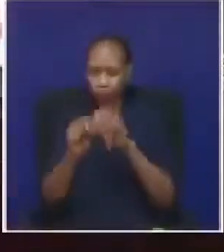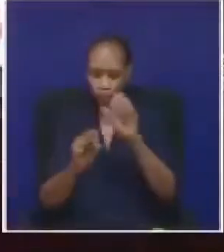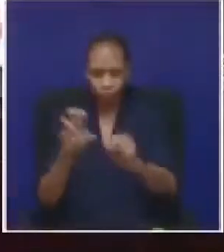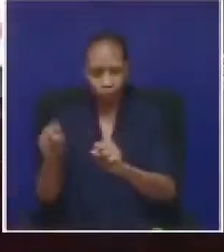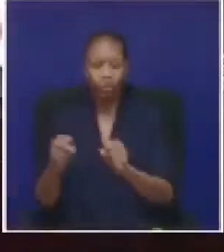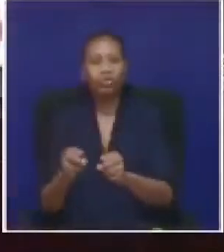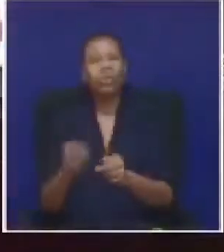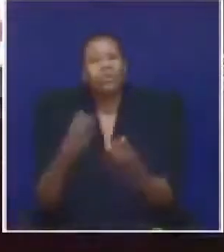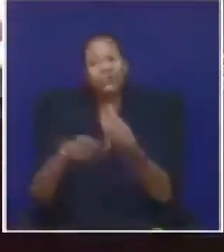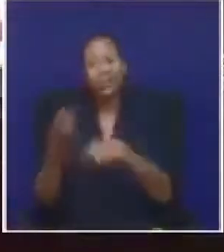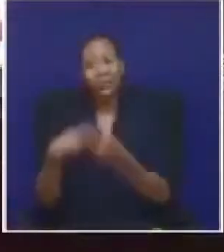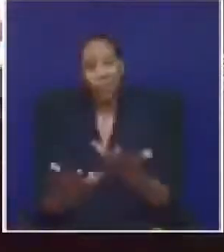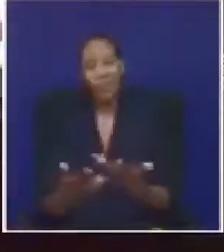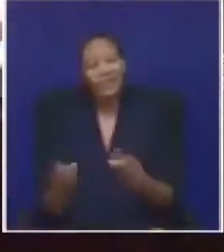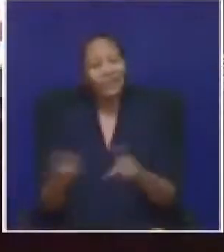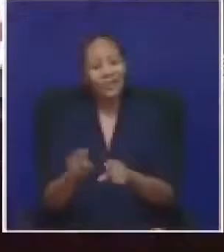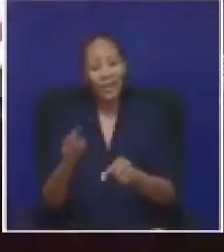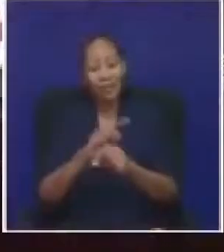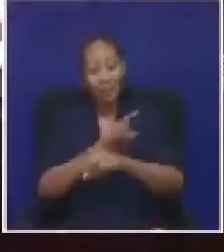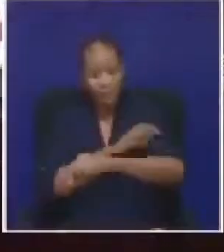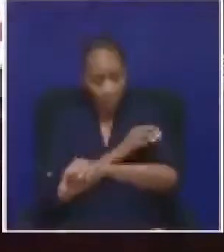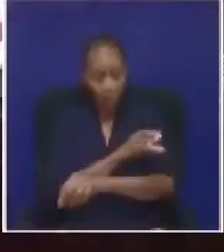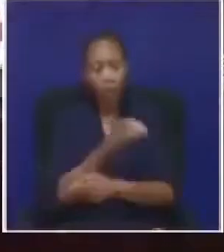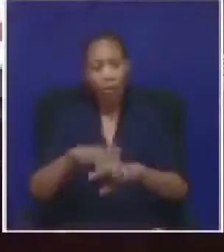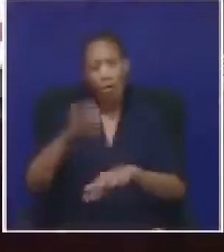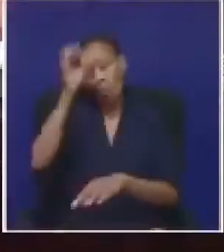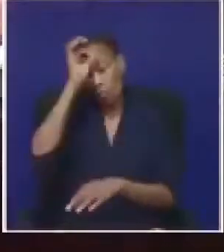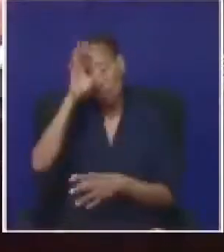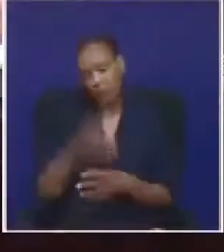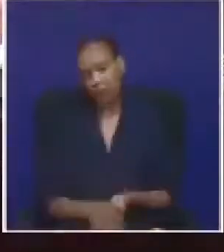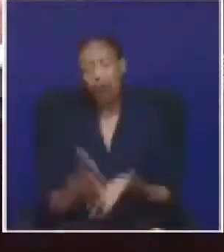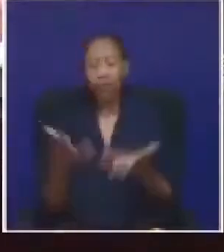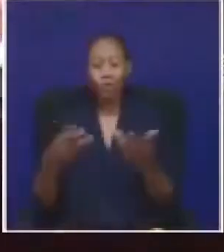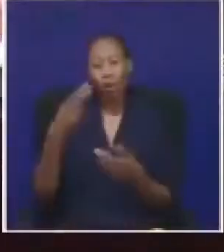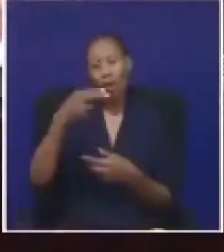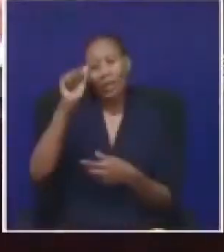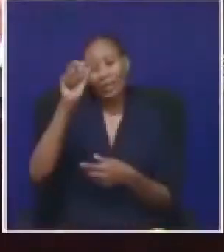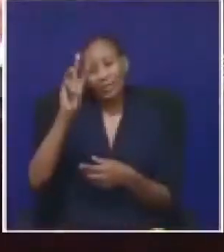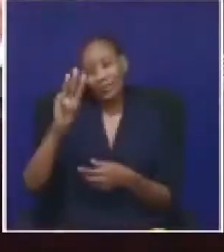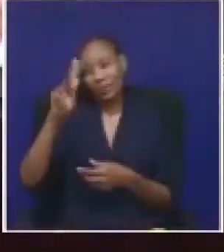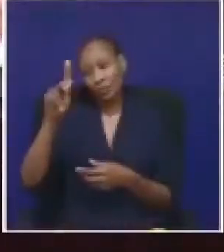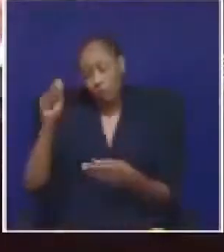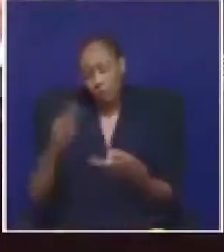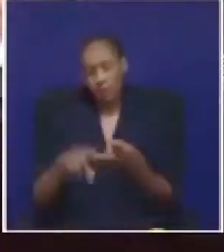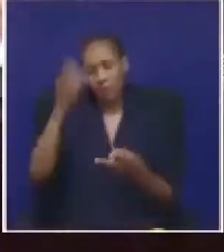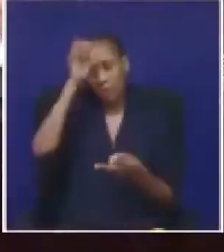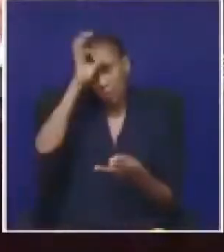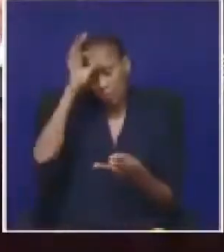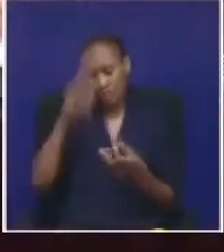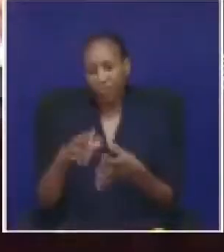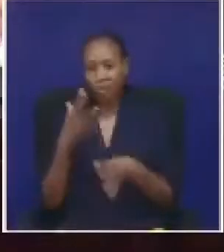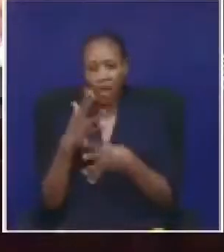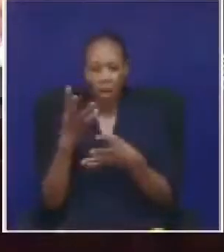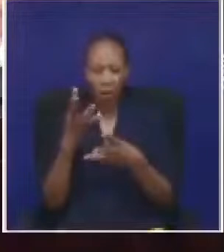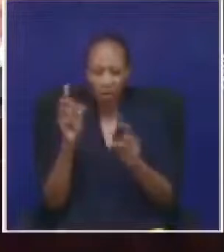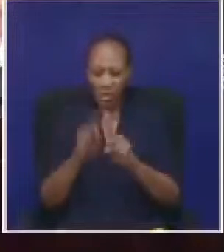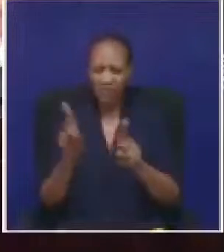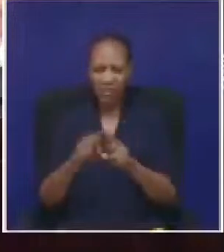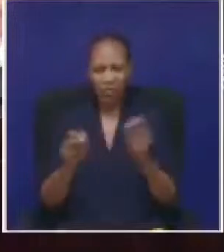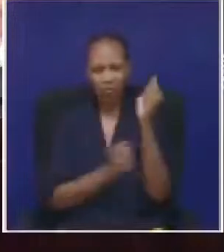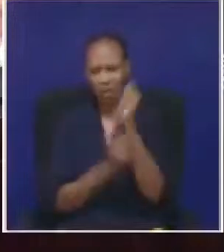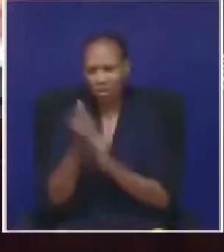enforcement. In this regard, SAPS and the HAWKS host multiple liaison desks that